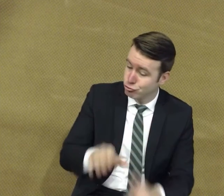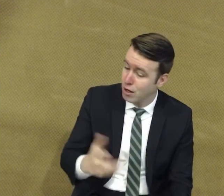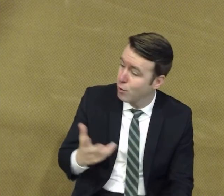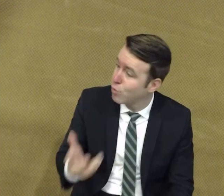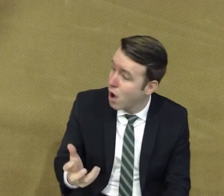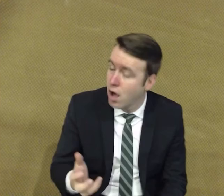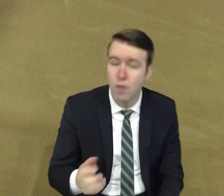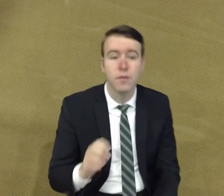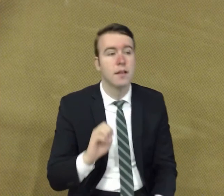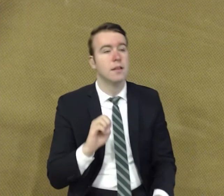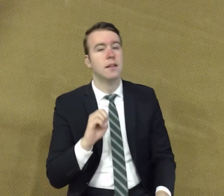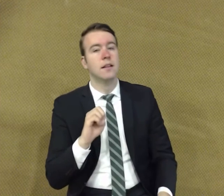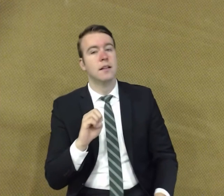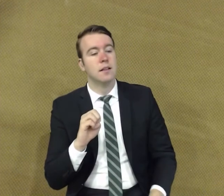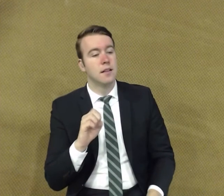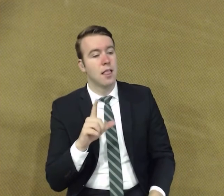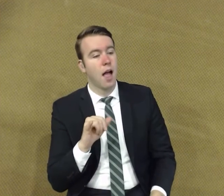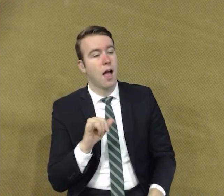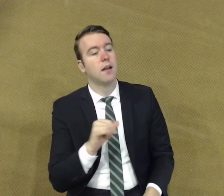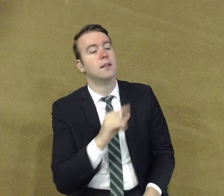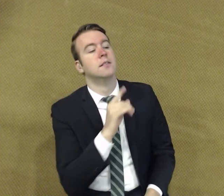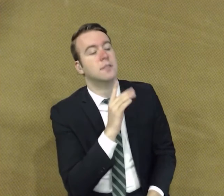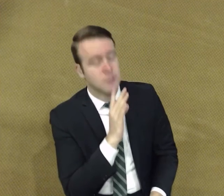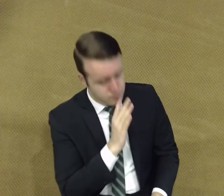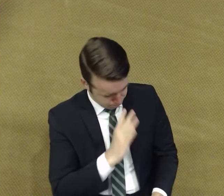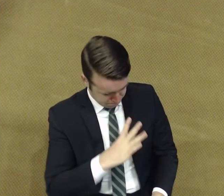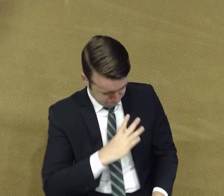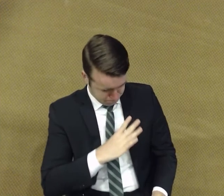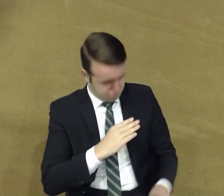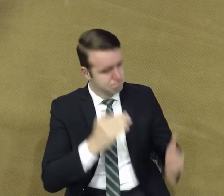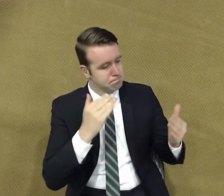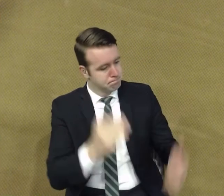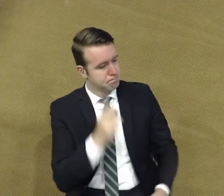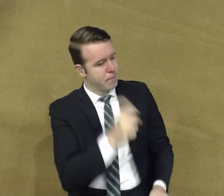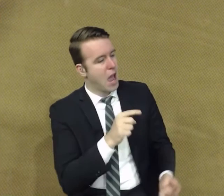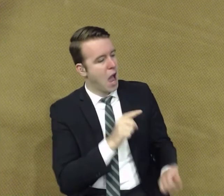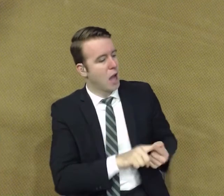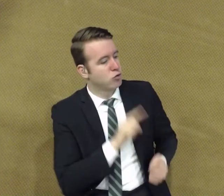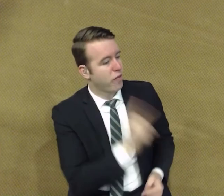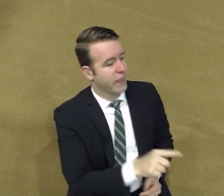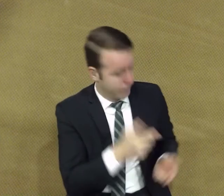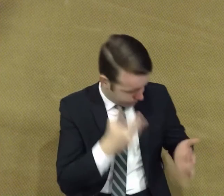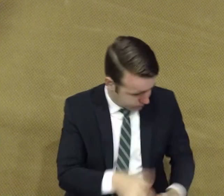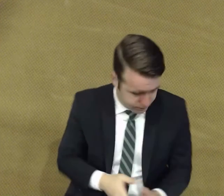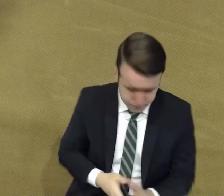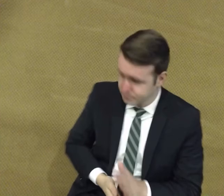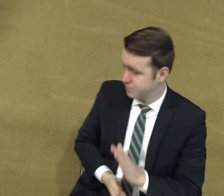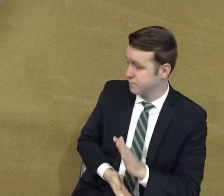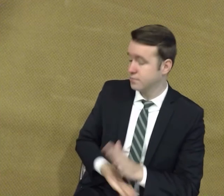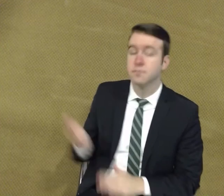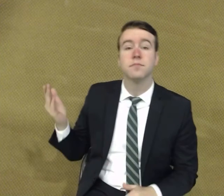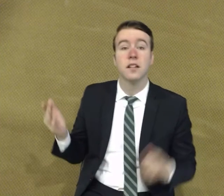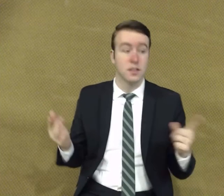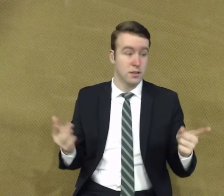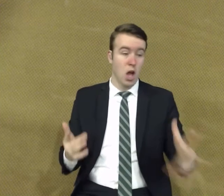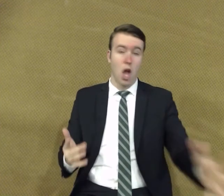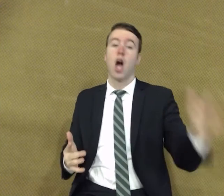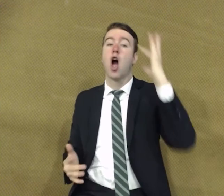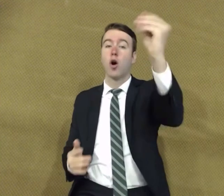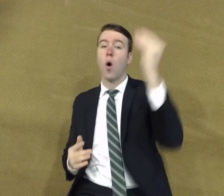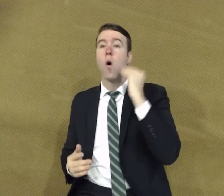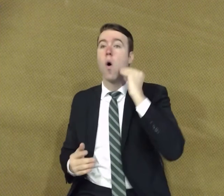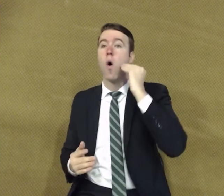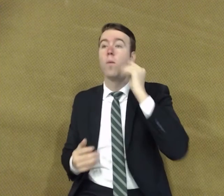child. Eli says, be it unto thee, and walks on. She goes home, and before